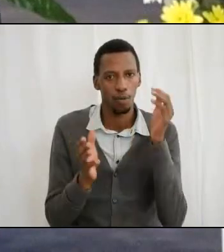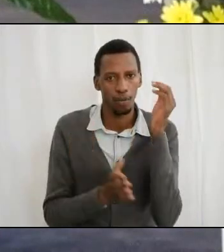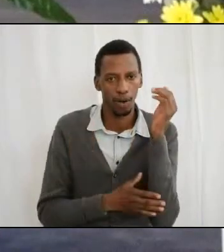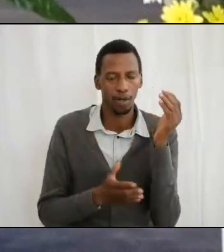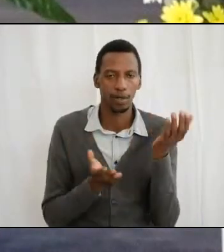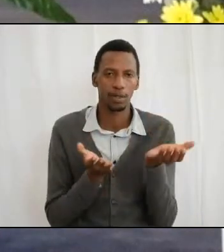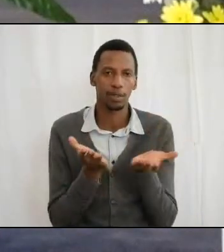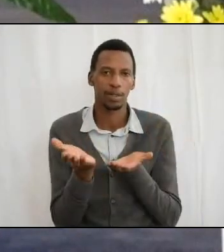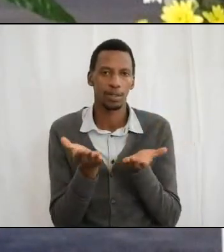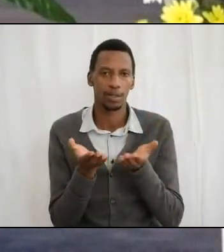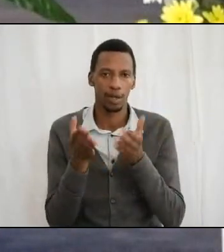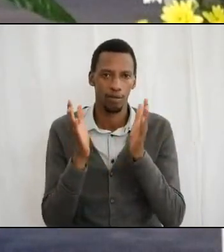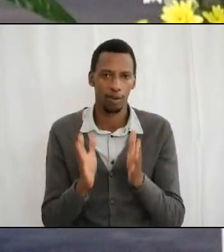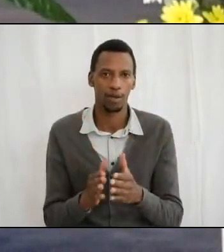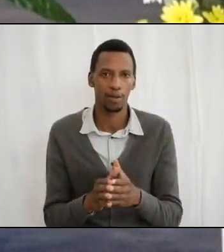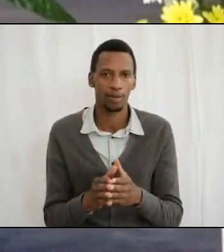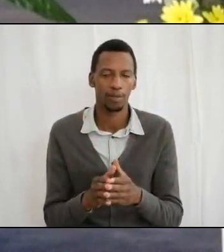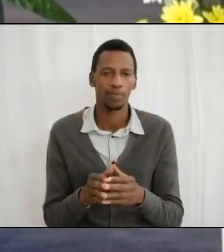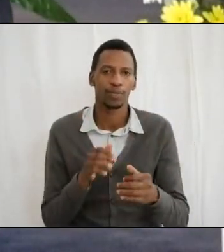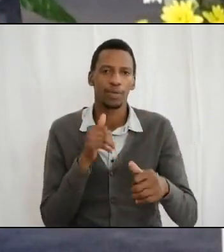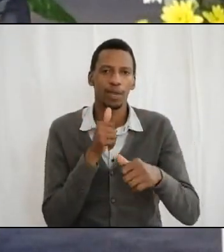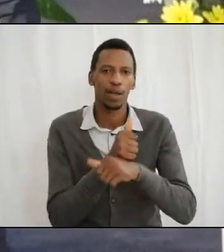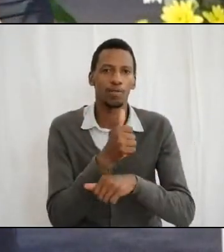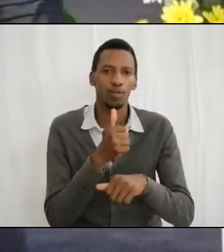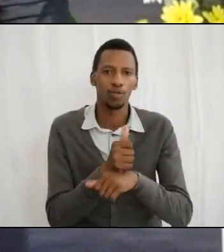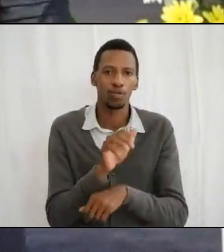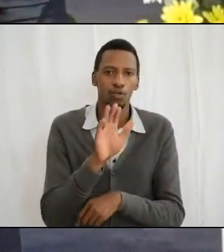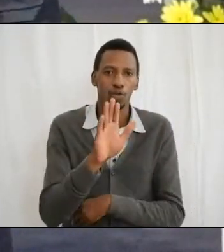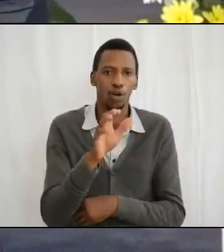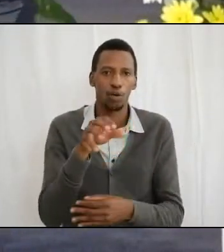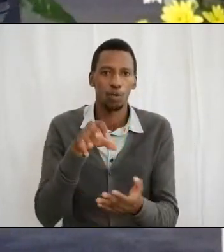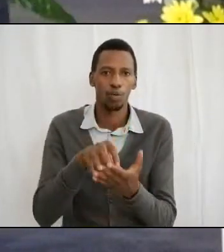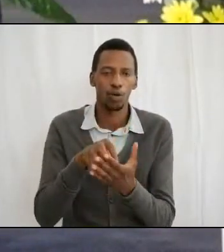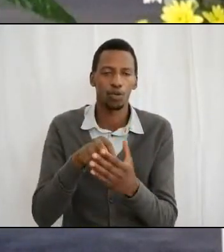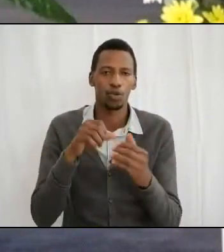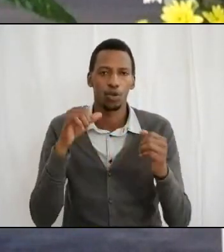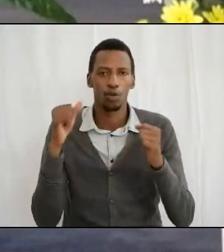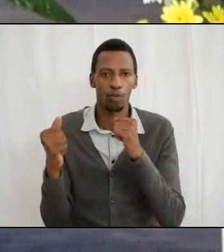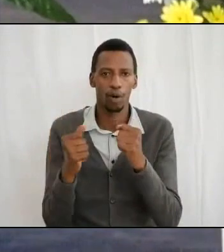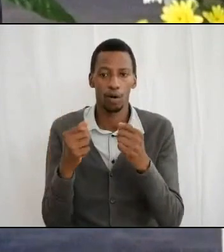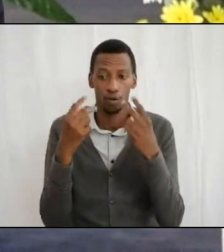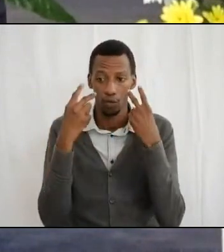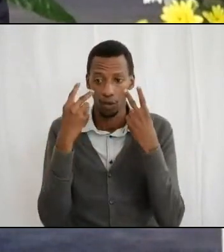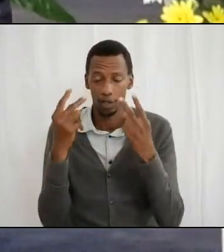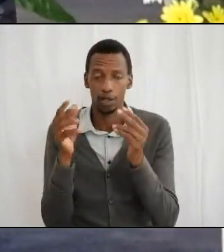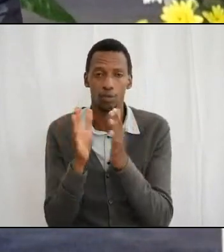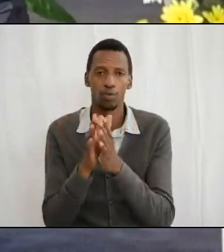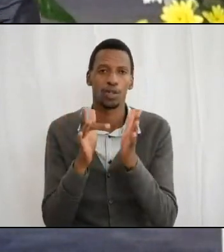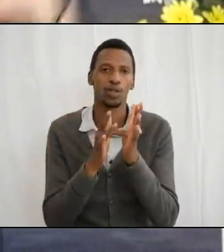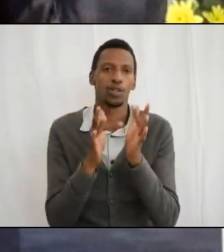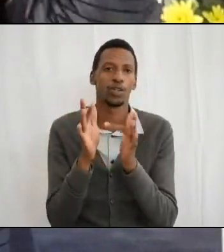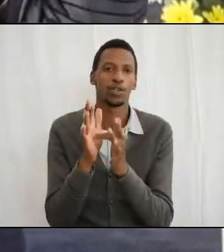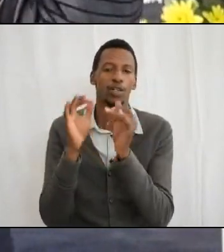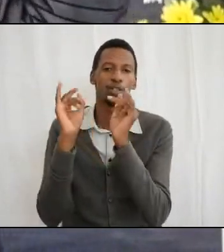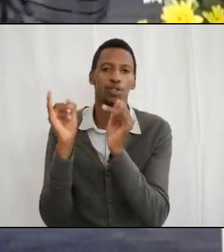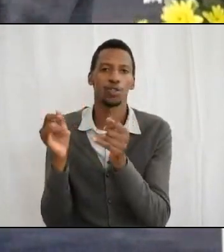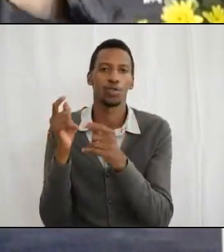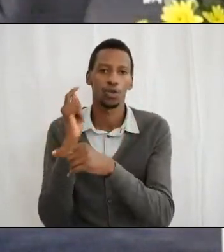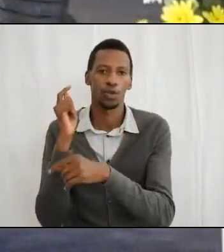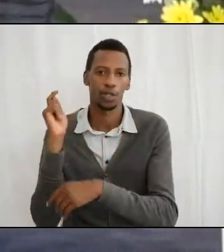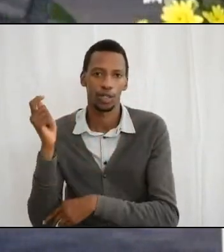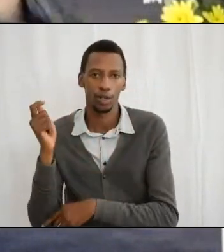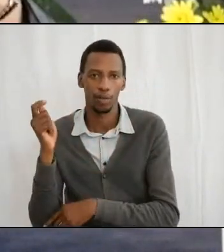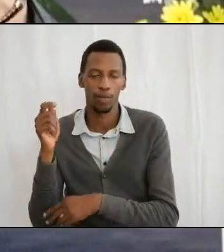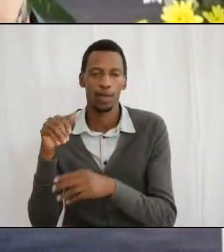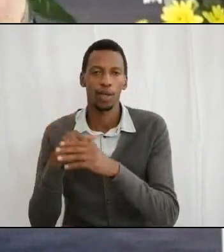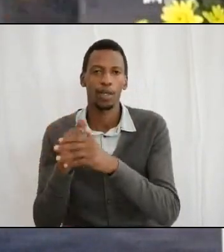will, abusing your position of power. And we saw it with Jesus in the New Testament in the temple. When